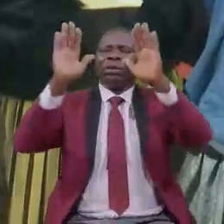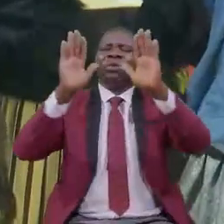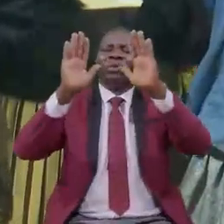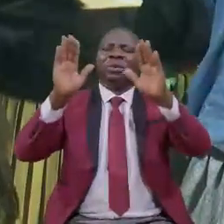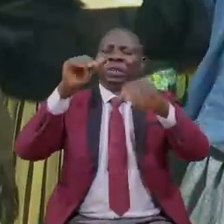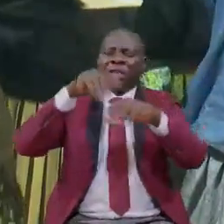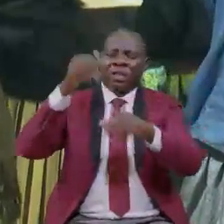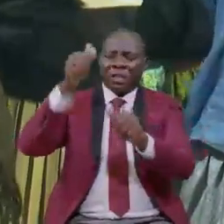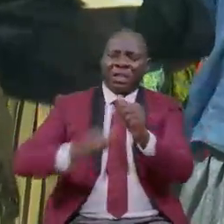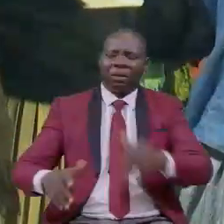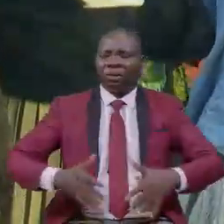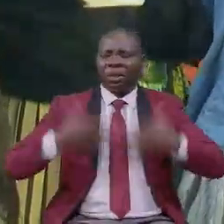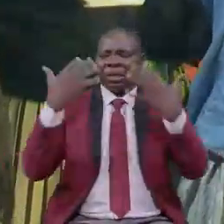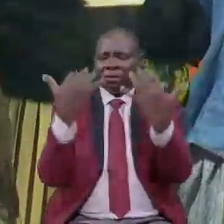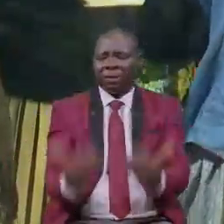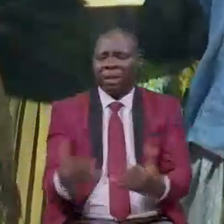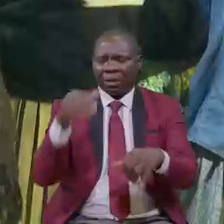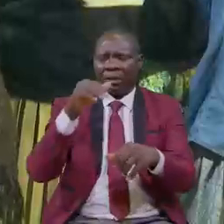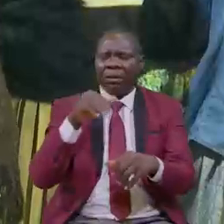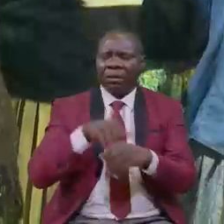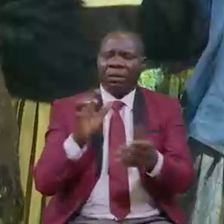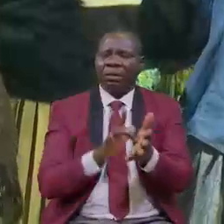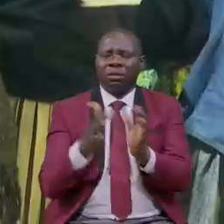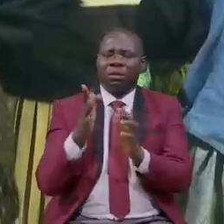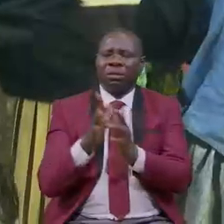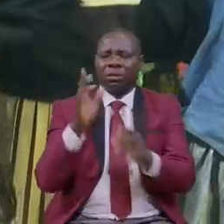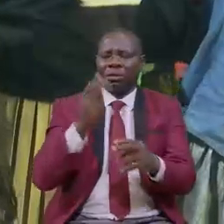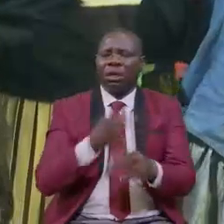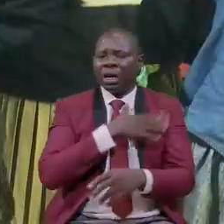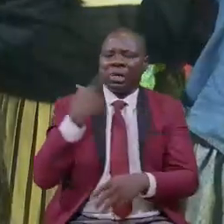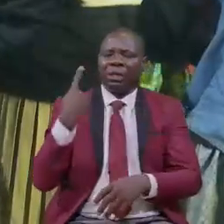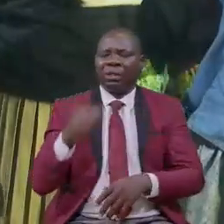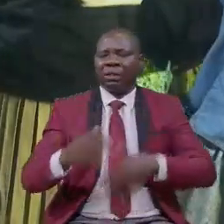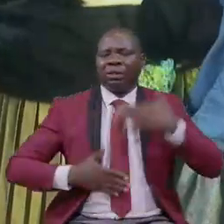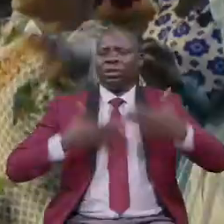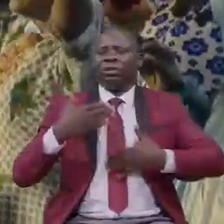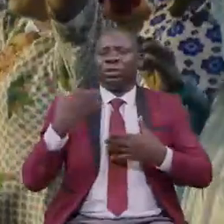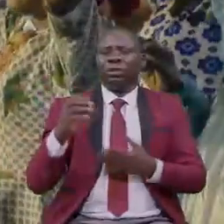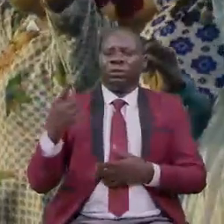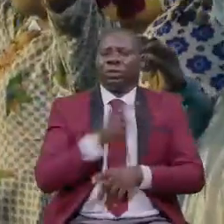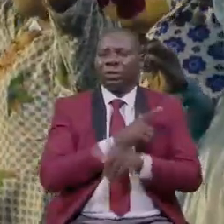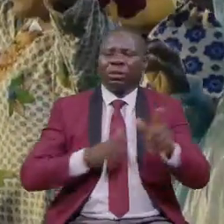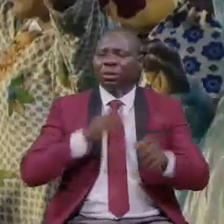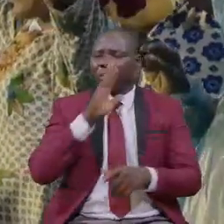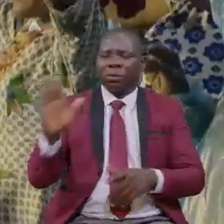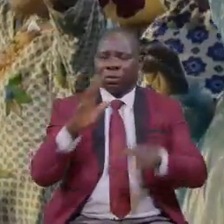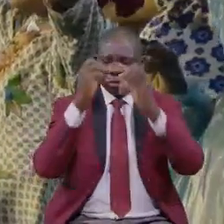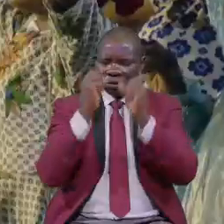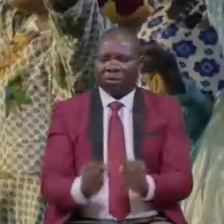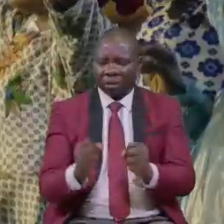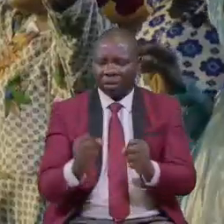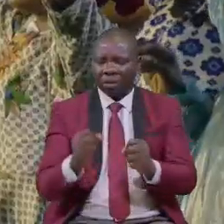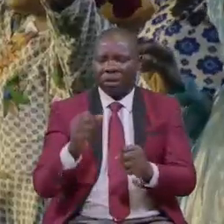every life right now. And the joy of the Lord be your strength. It